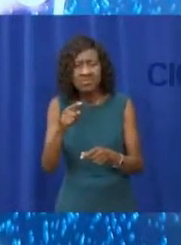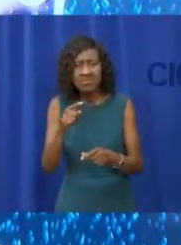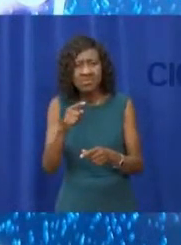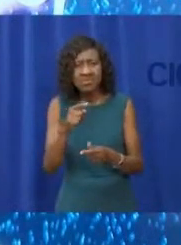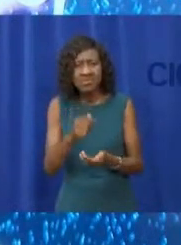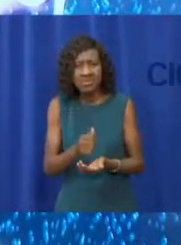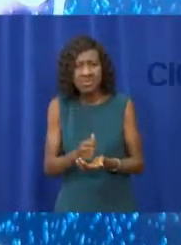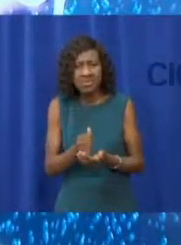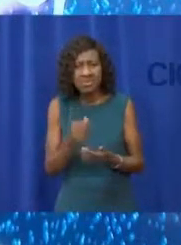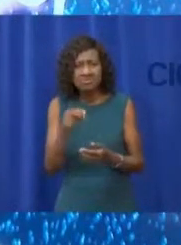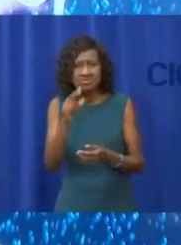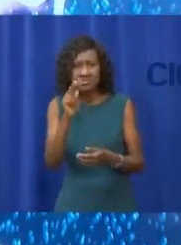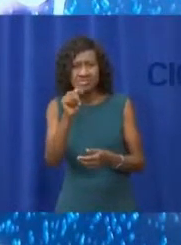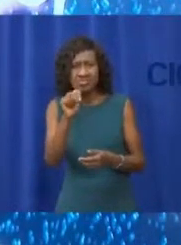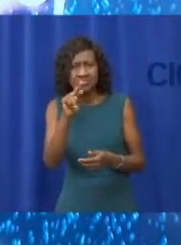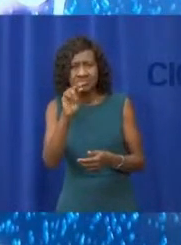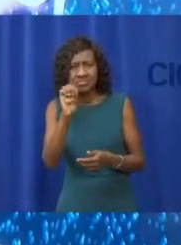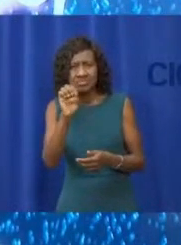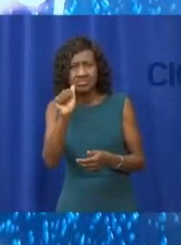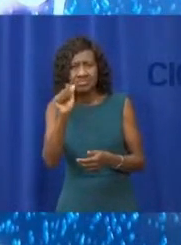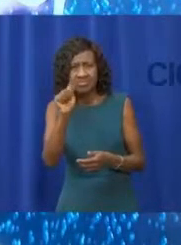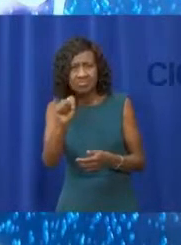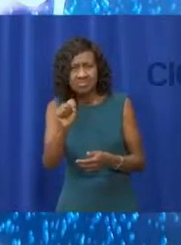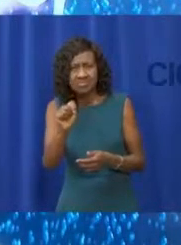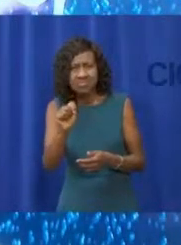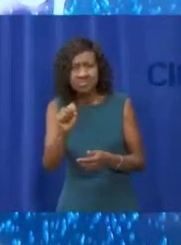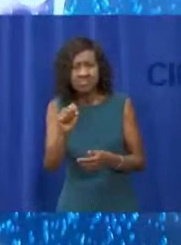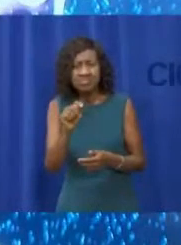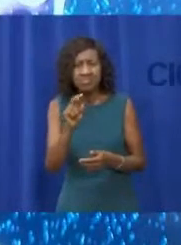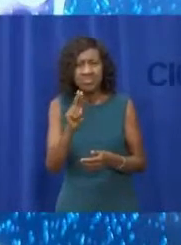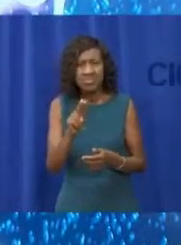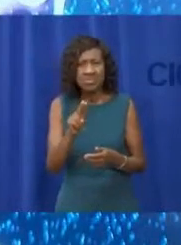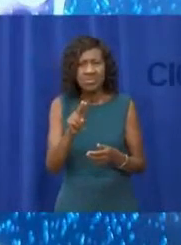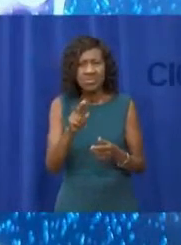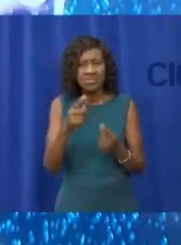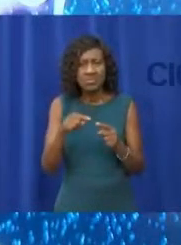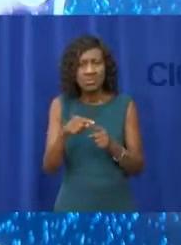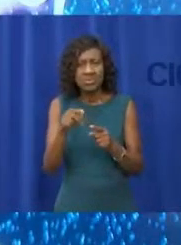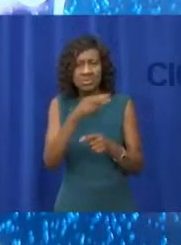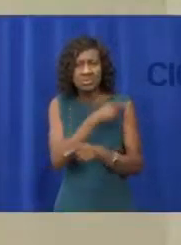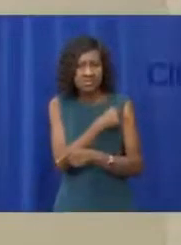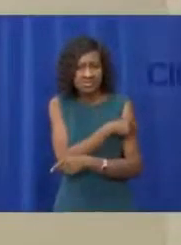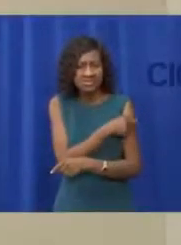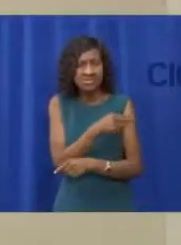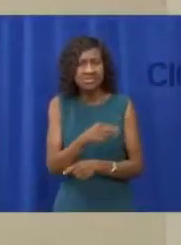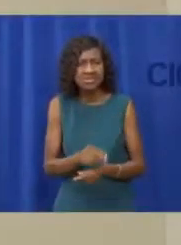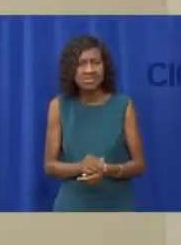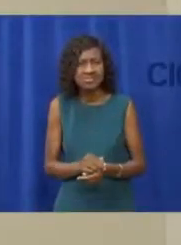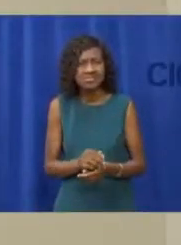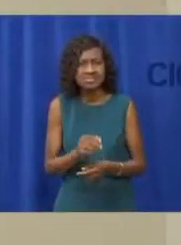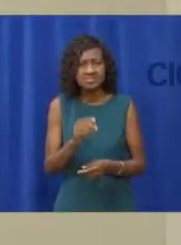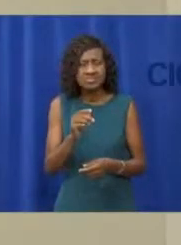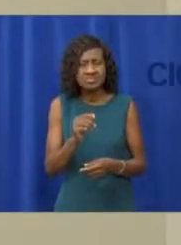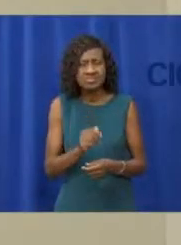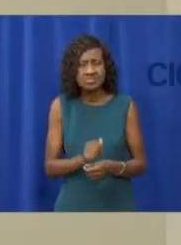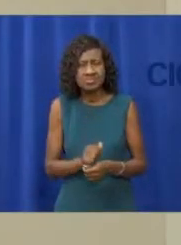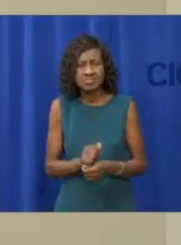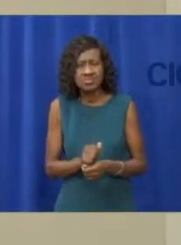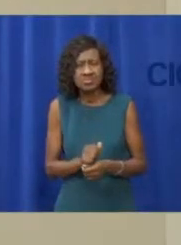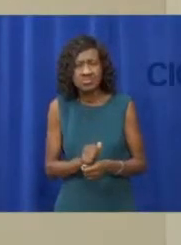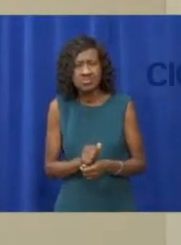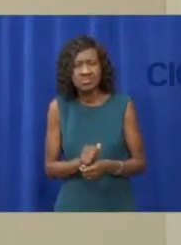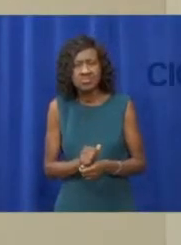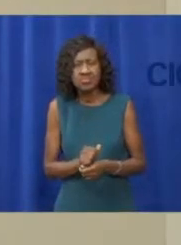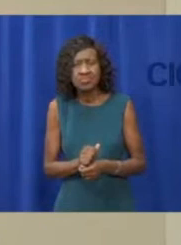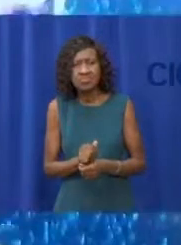of the 2, I mentioned 2 positives today, were admitted to the hospital. In terms of the one inconclusive... and as far as the